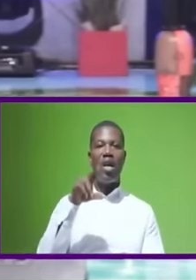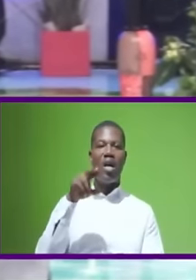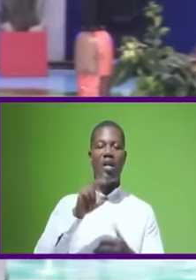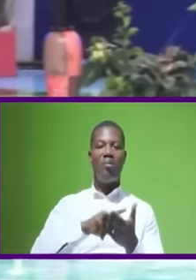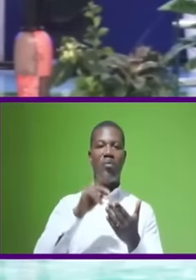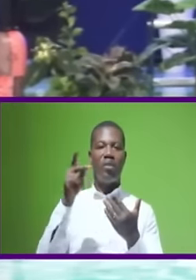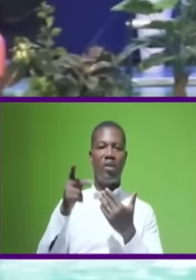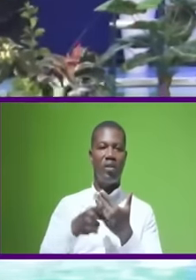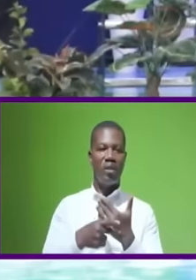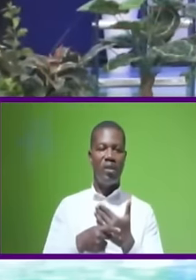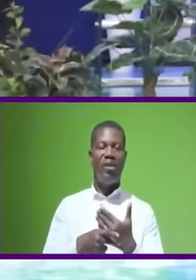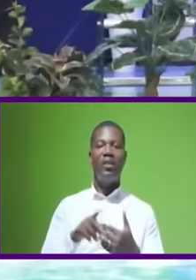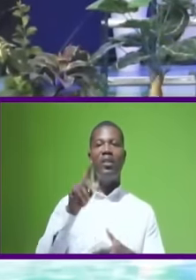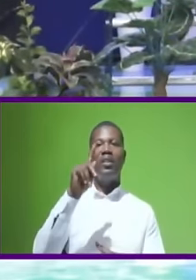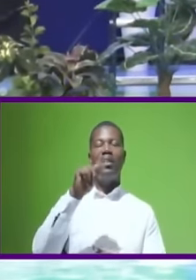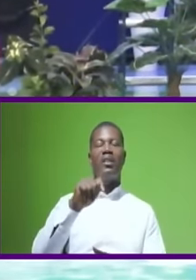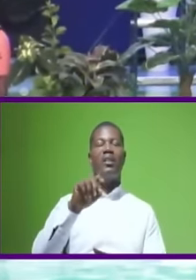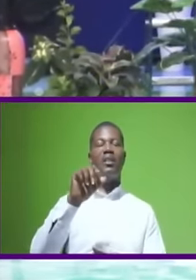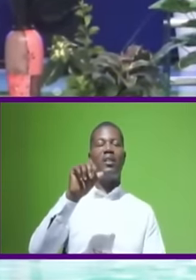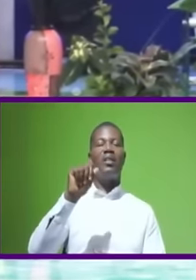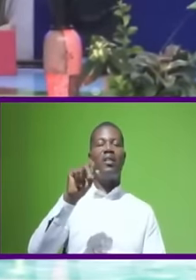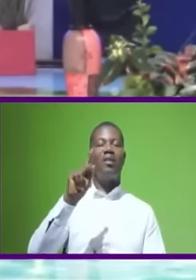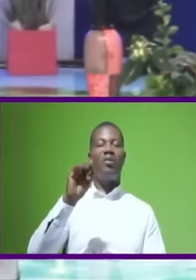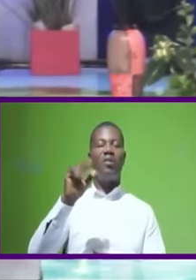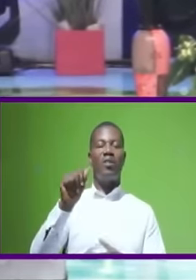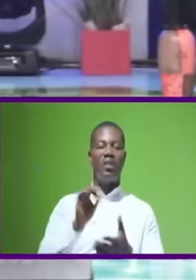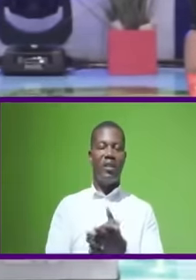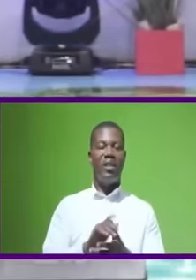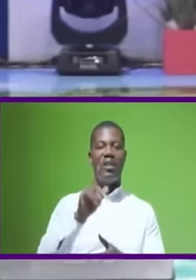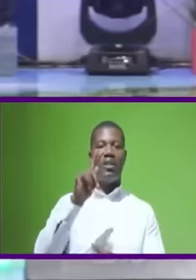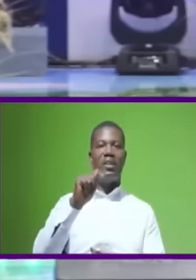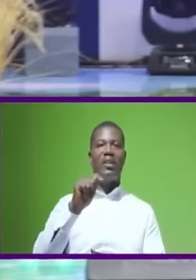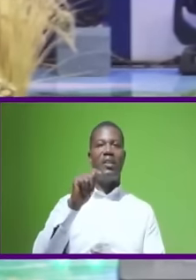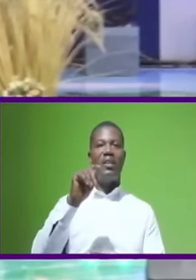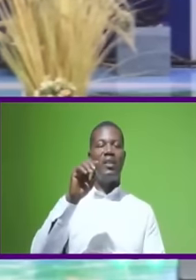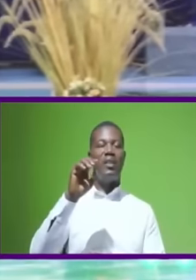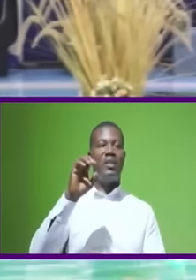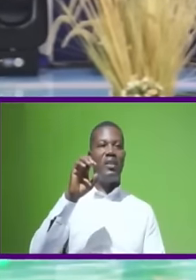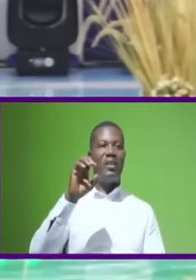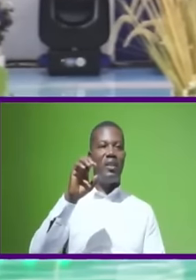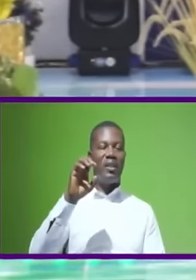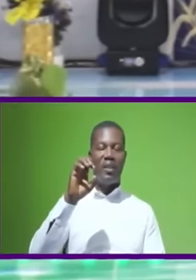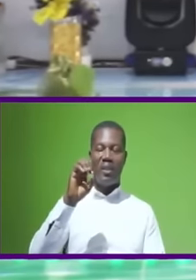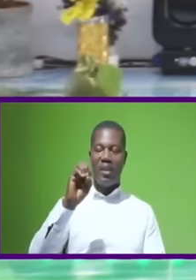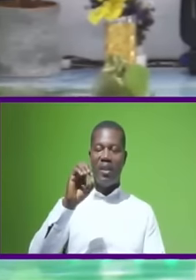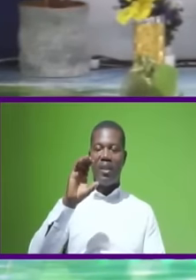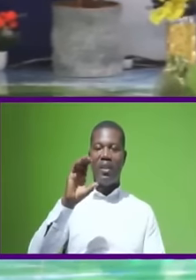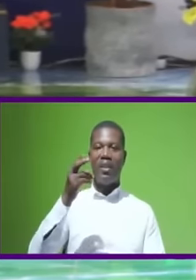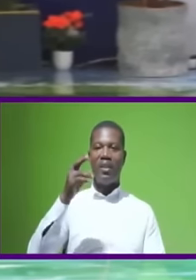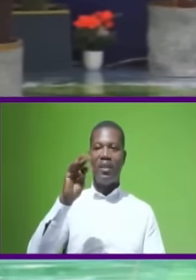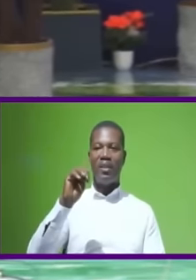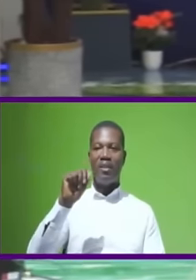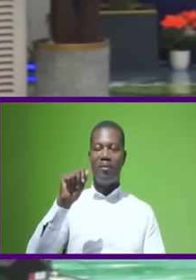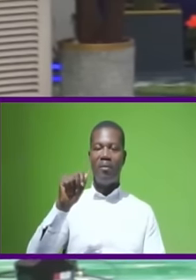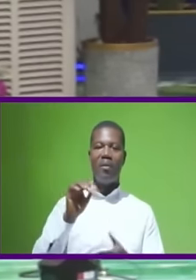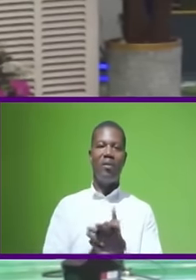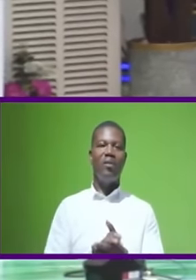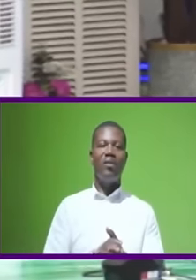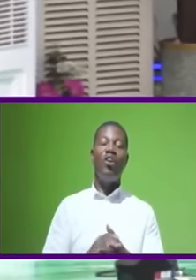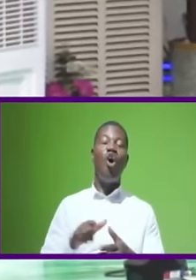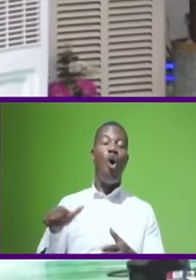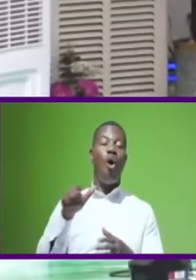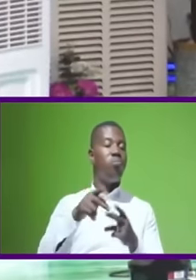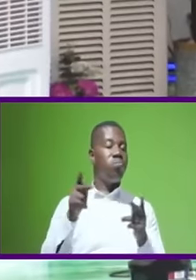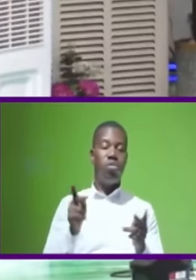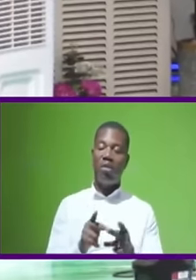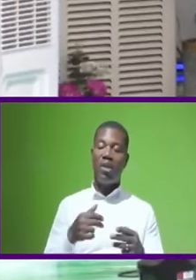your takurade. Yes. Me your tachima. Yes. Me. Oh. Dropo kumase seduka